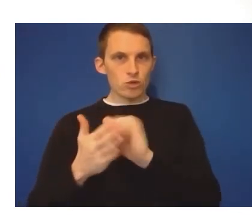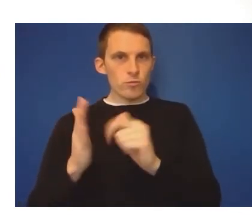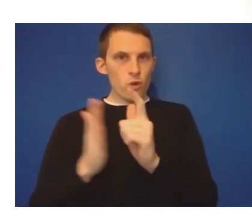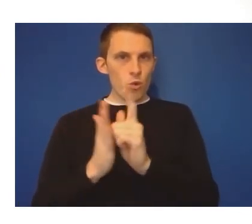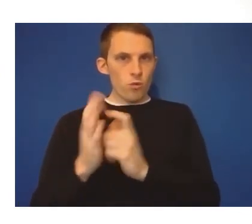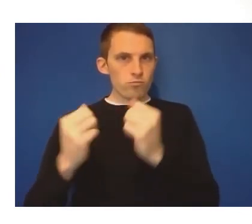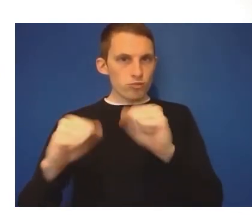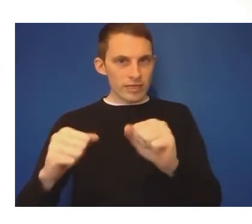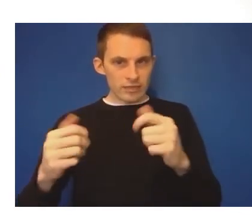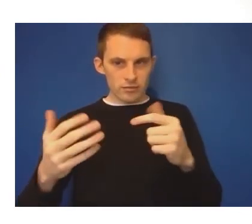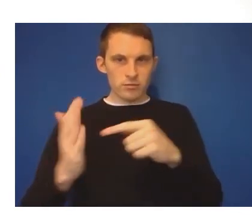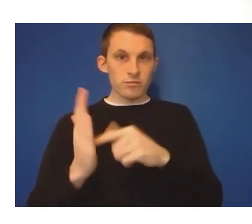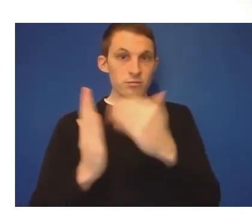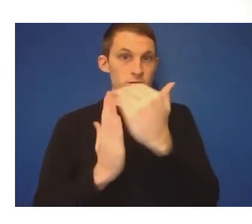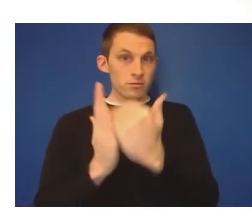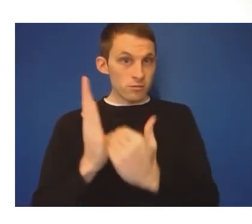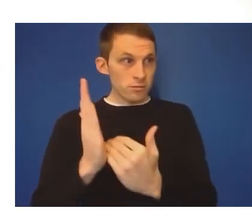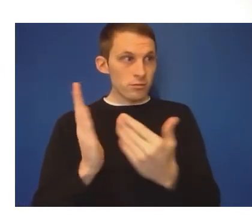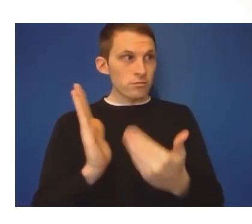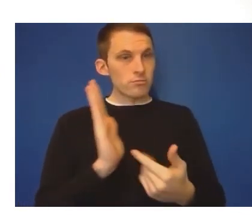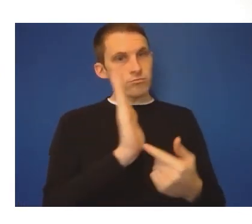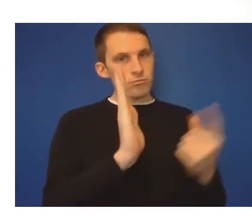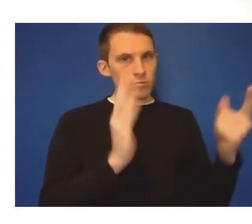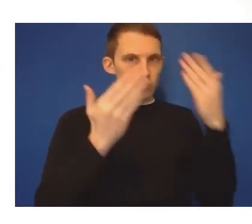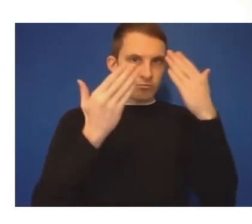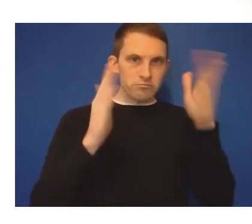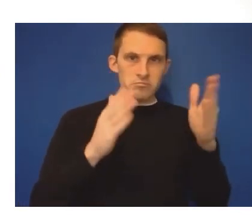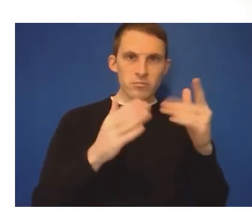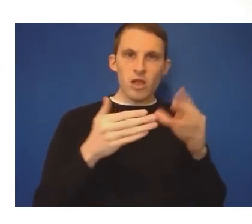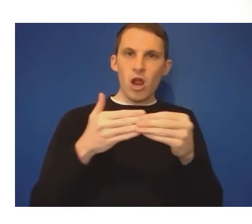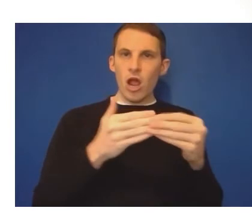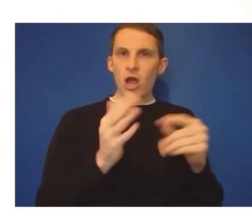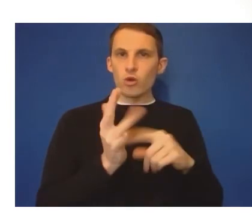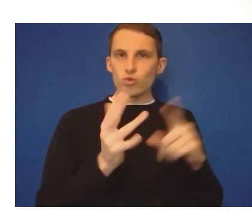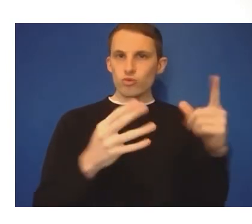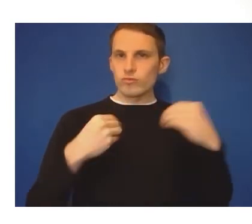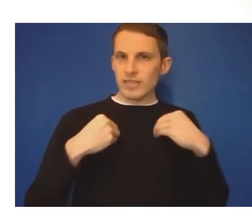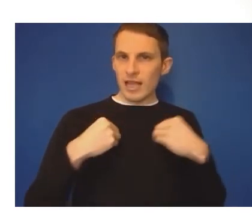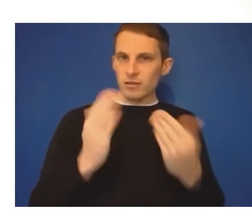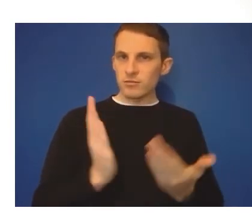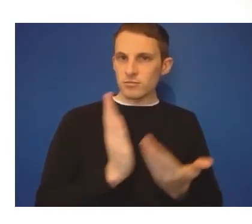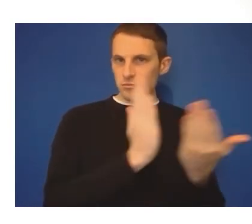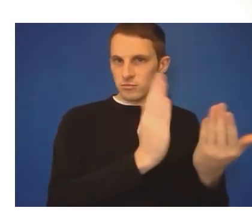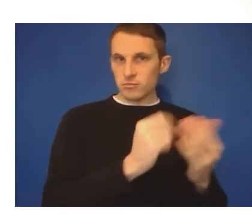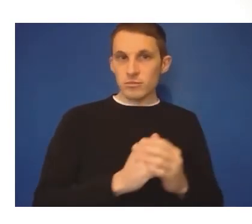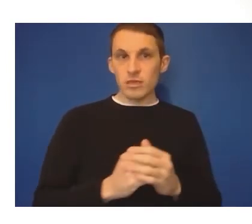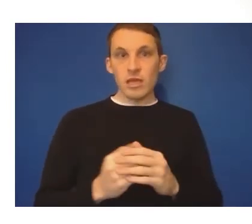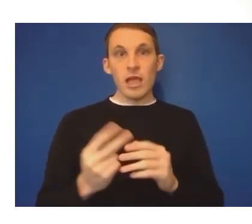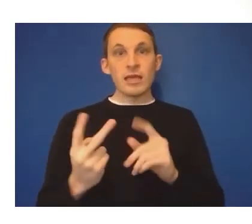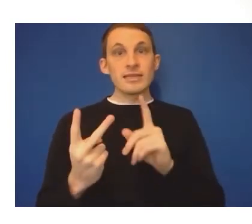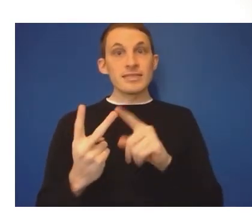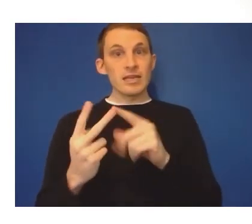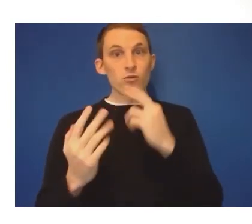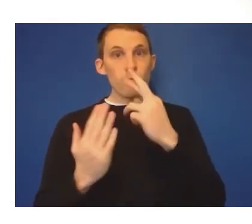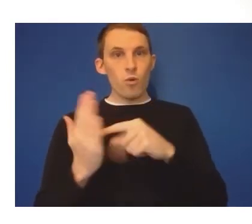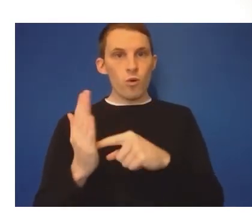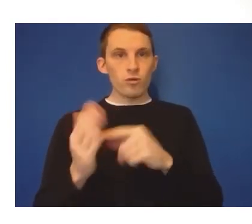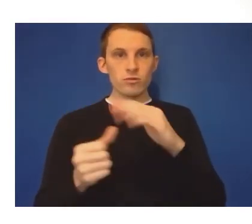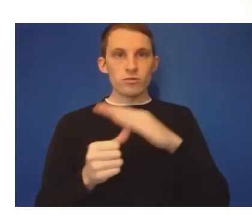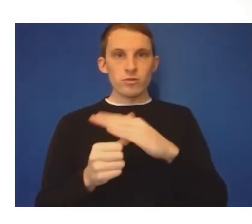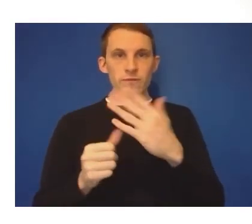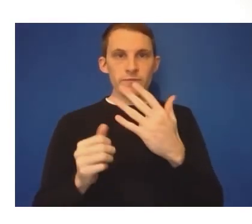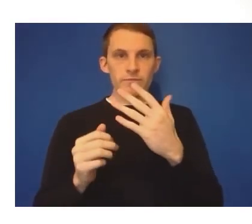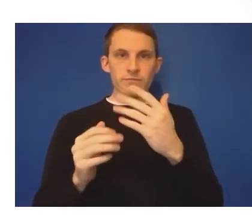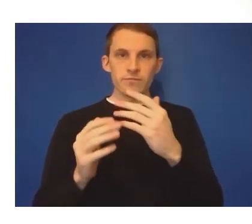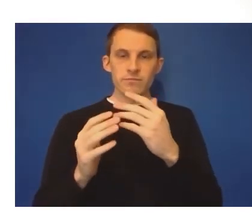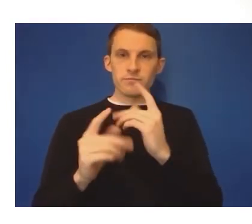to retailers. And then the second one is a top 5 tips sheet which summarises the guidelines